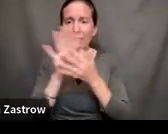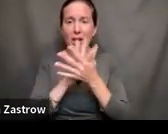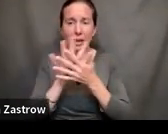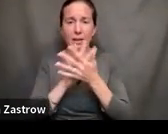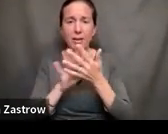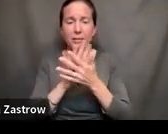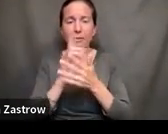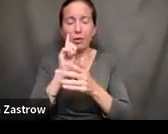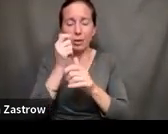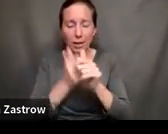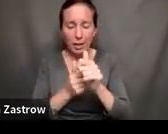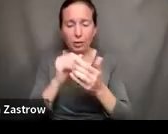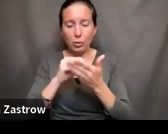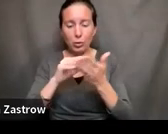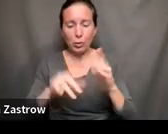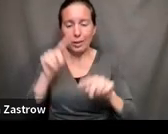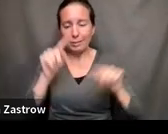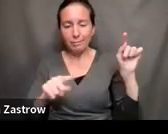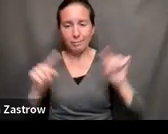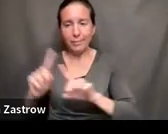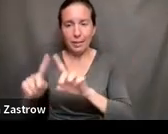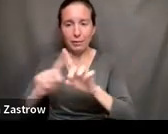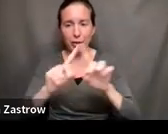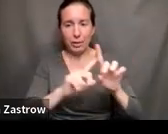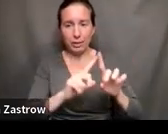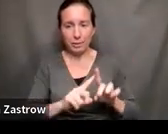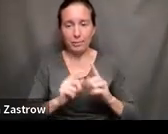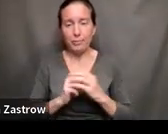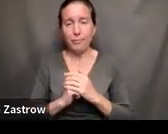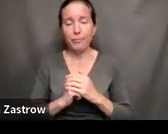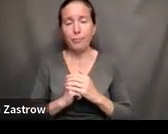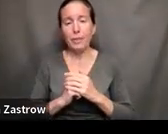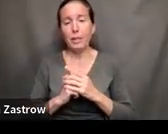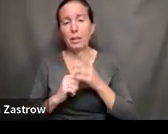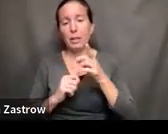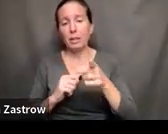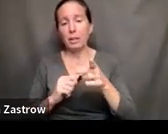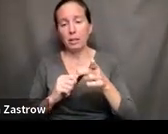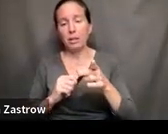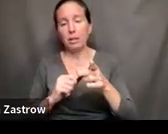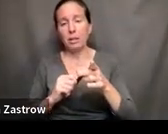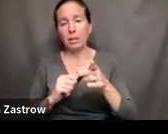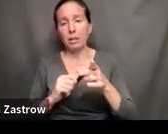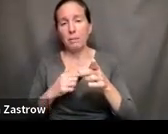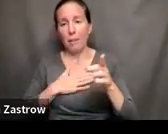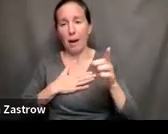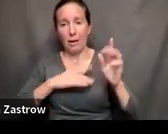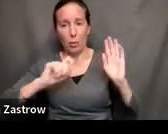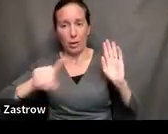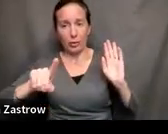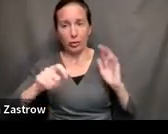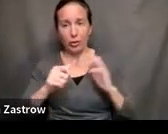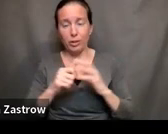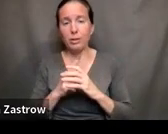everyone. So my question here, I know you didn't know this was going to be so interactive, but